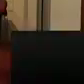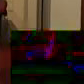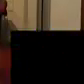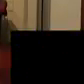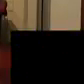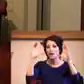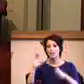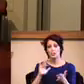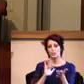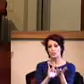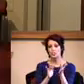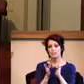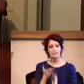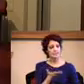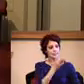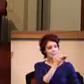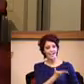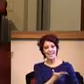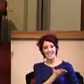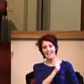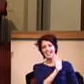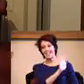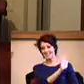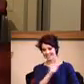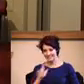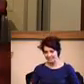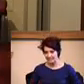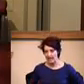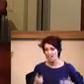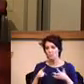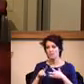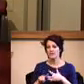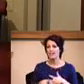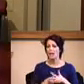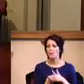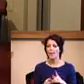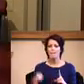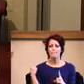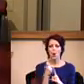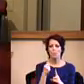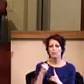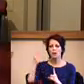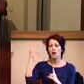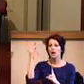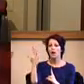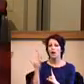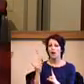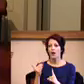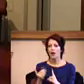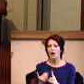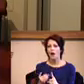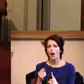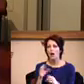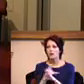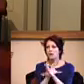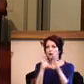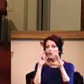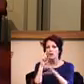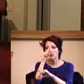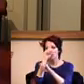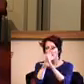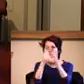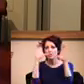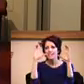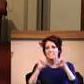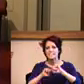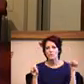that Epiphany with a new opportunity to be of service that new opportunity to see his life through a different lens